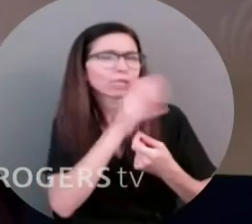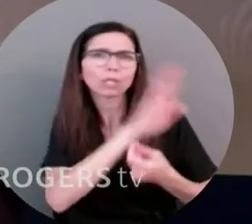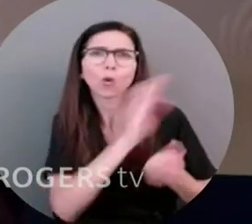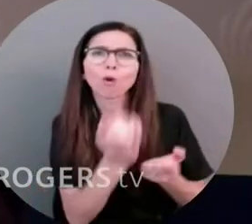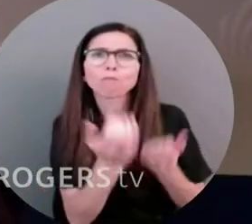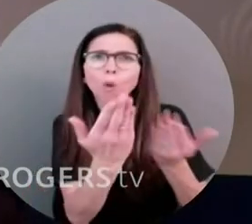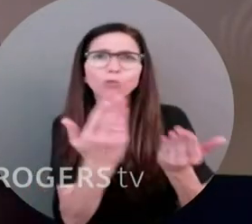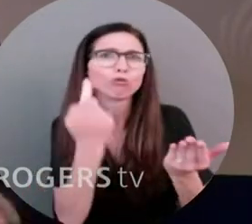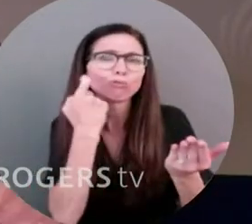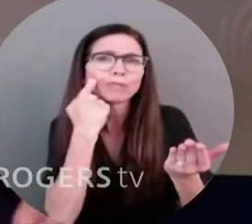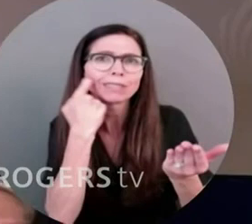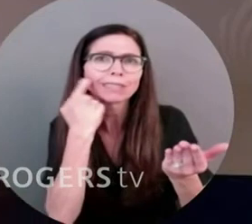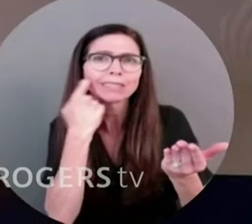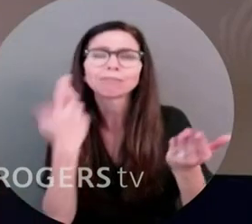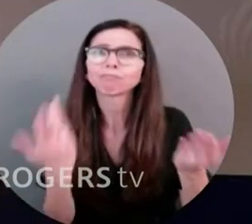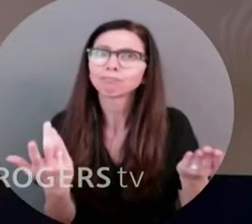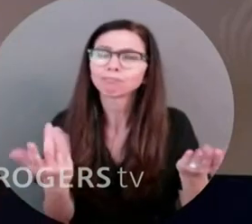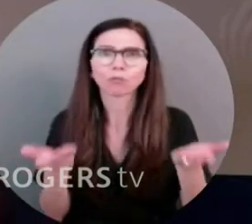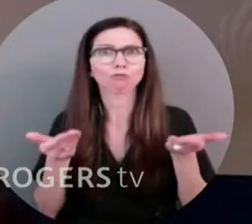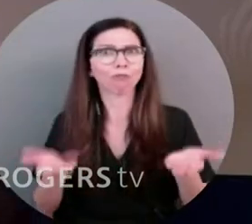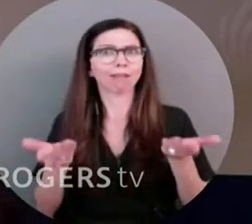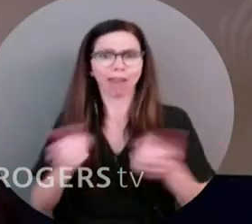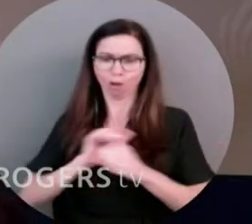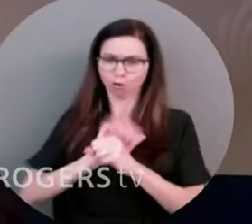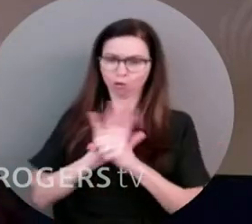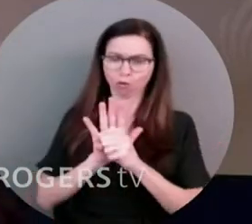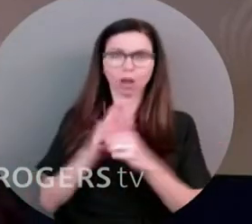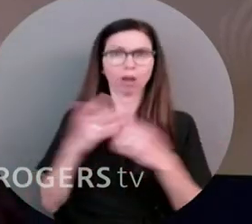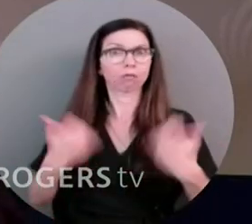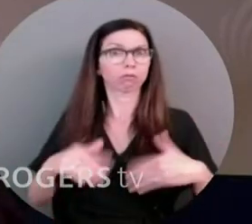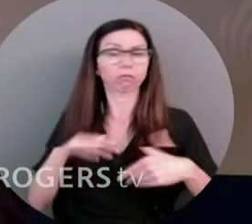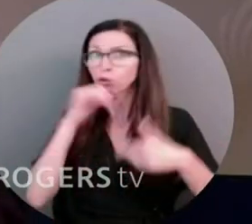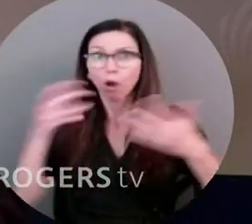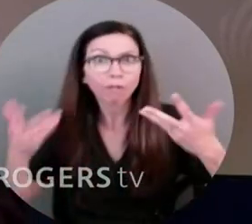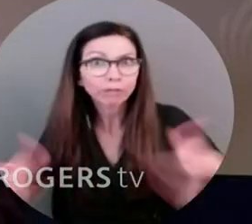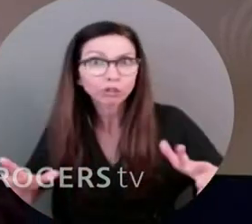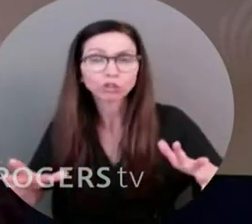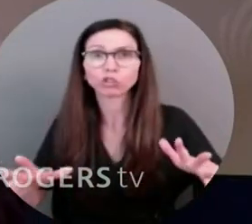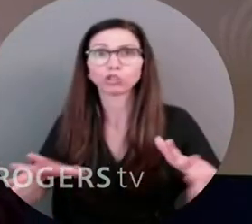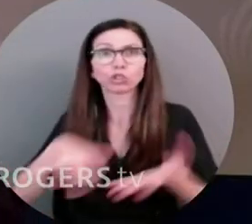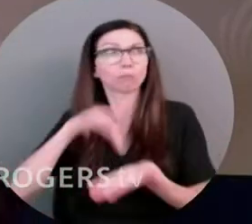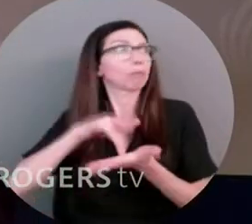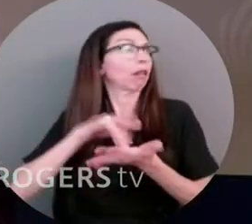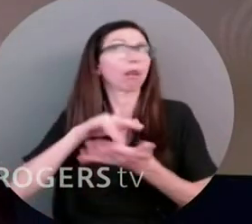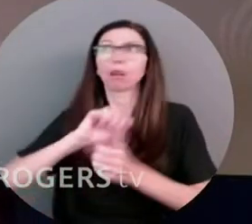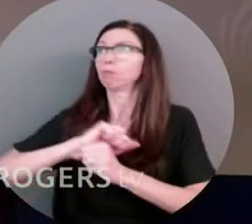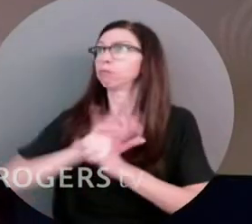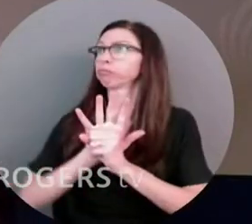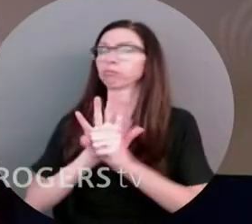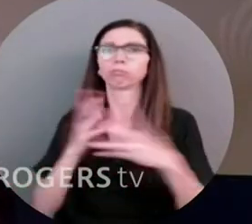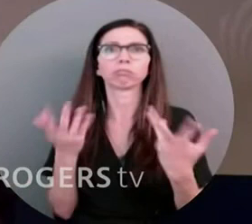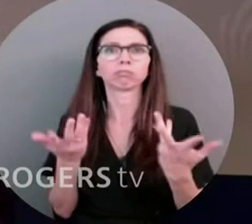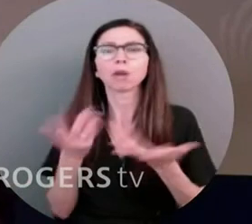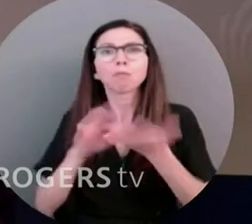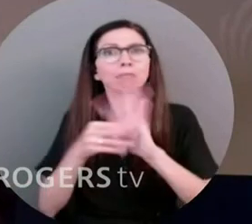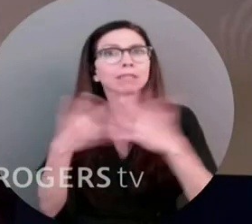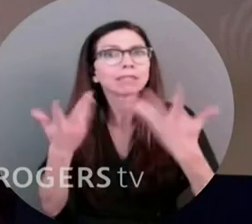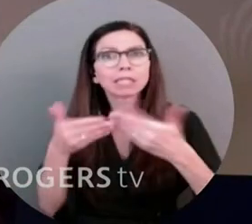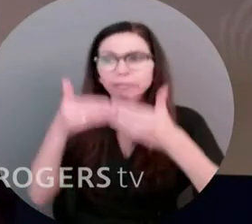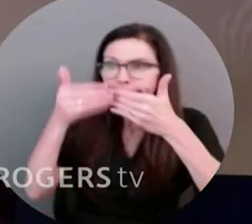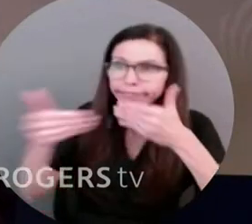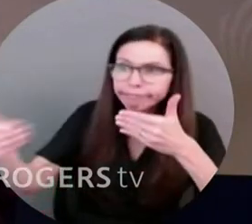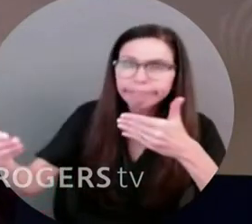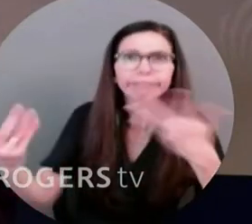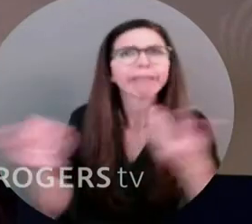You know, we're in the middle of the coronavirus pandemic here, and everyone's wondering how this will change our lives. The Shopify's announcement